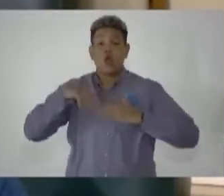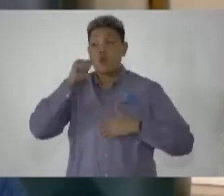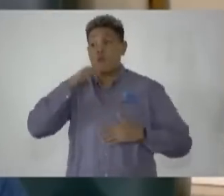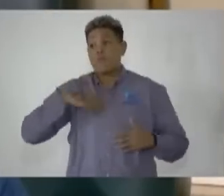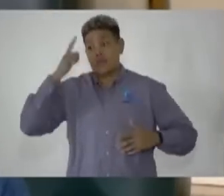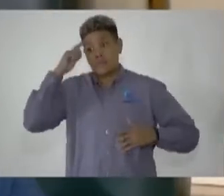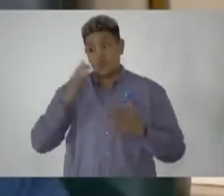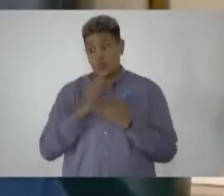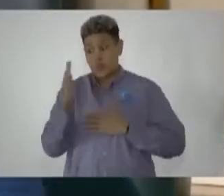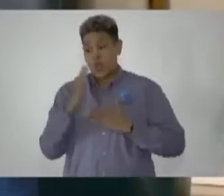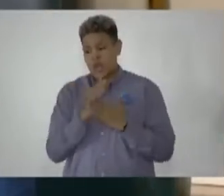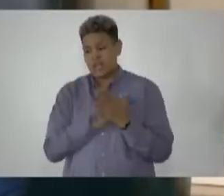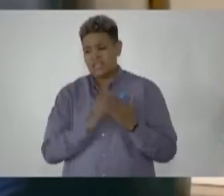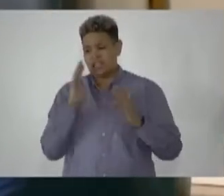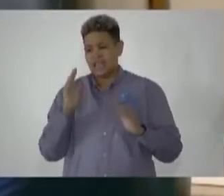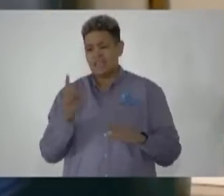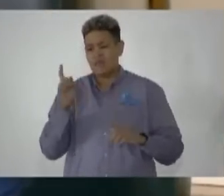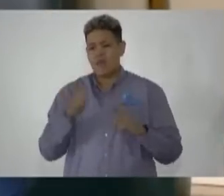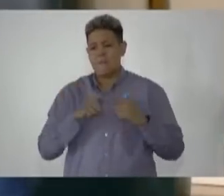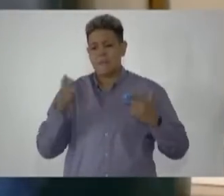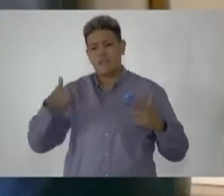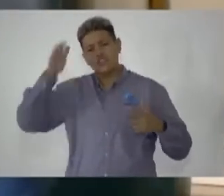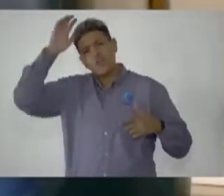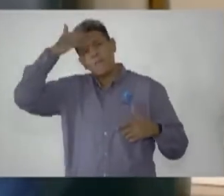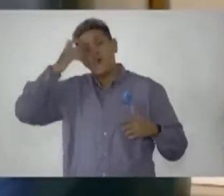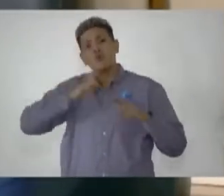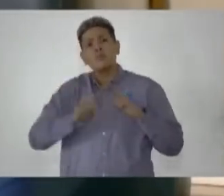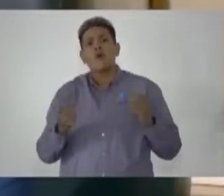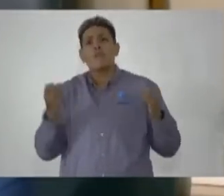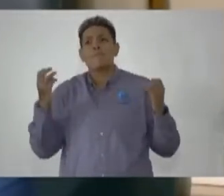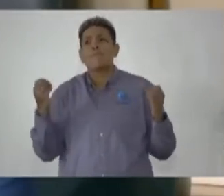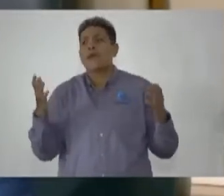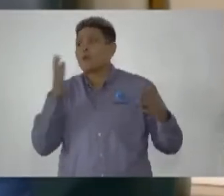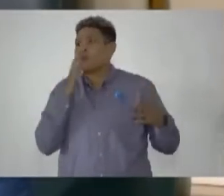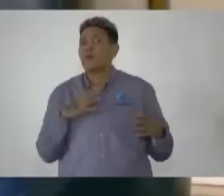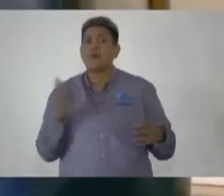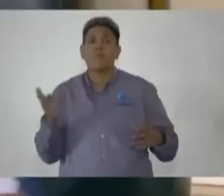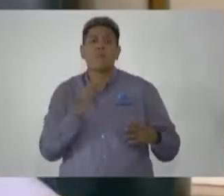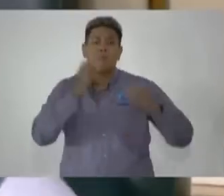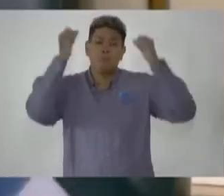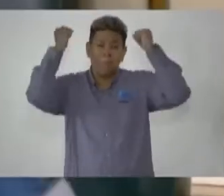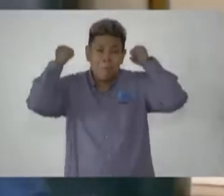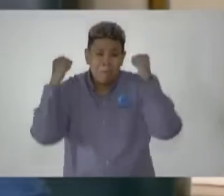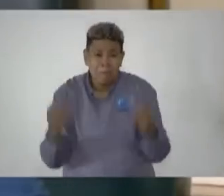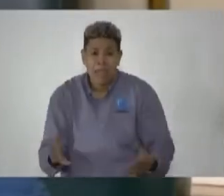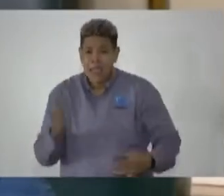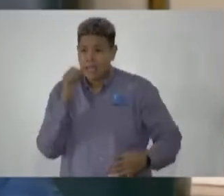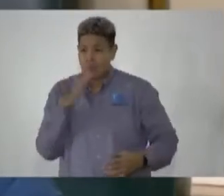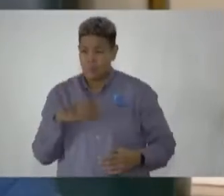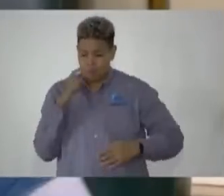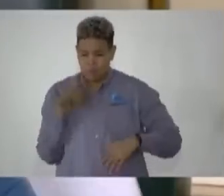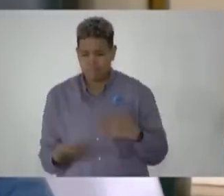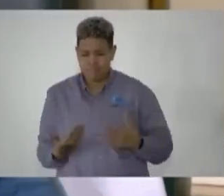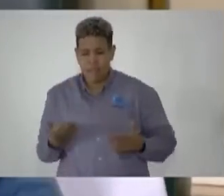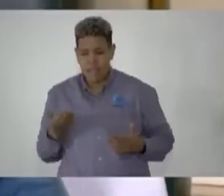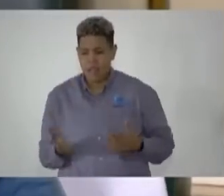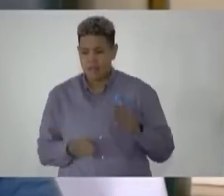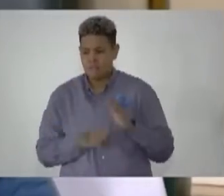list, you managed to leave out one major one, but there are so many. The truth is that there are so many